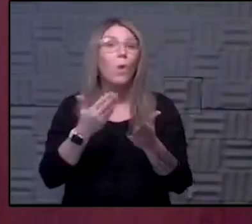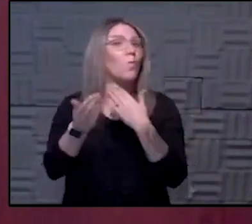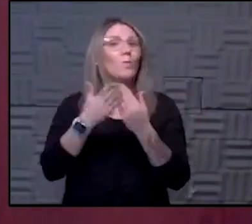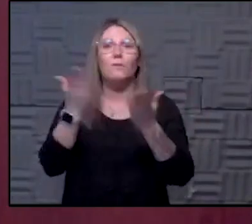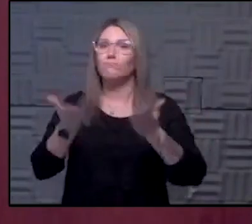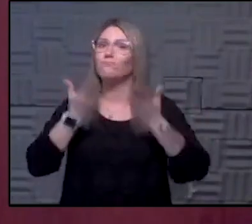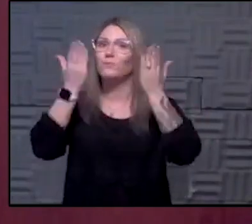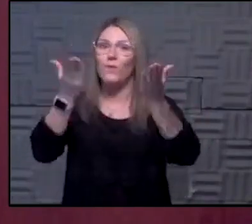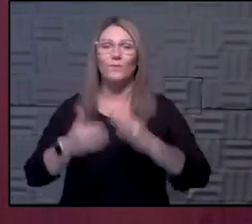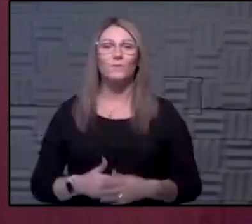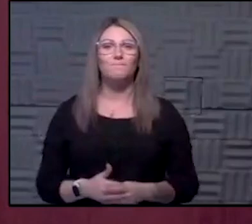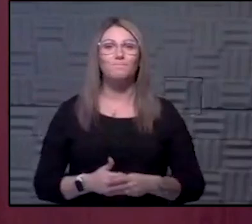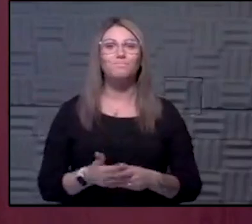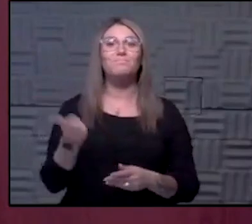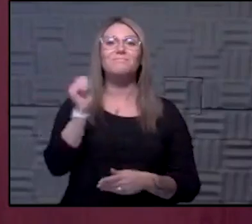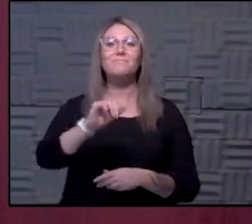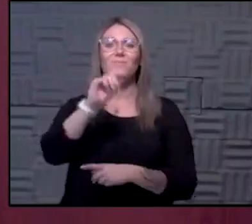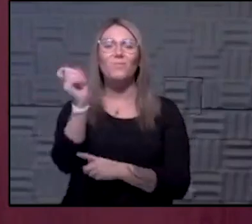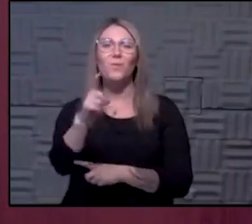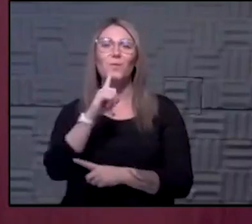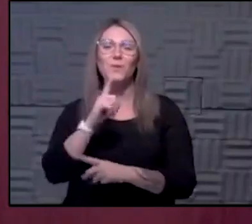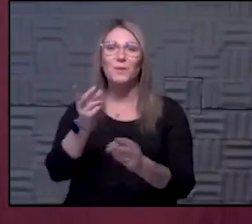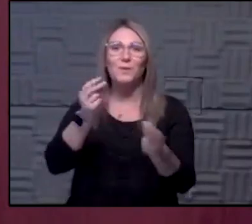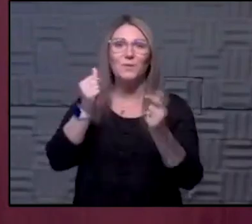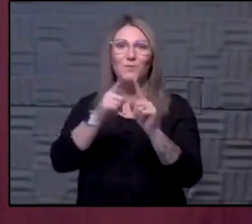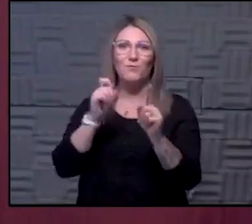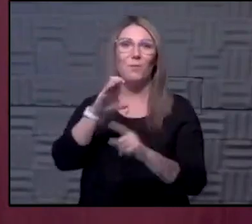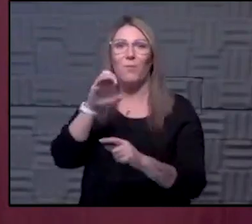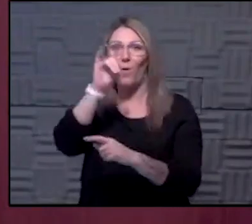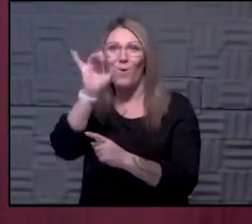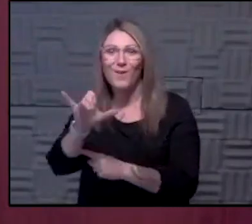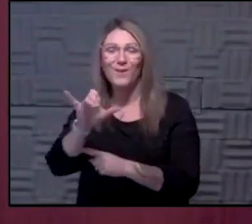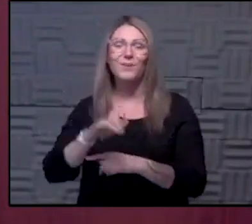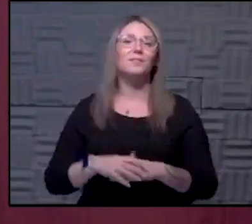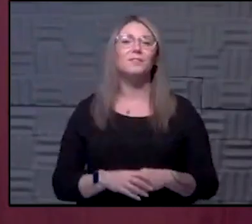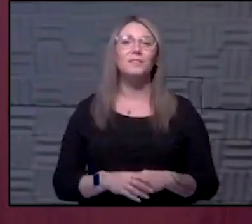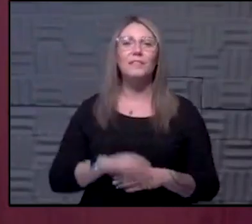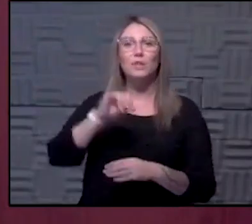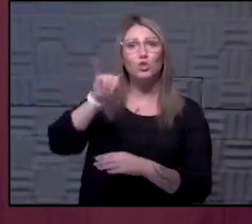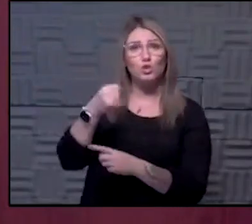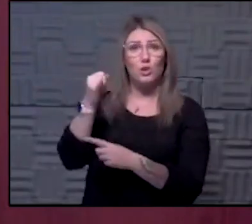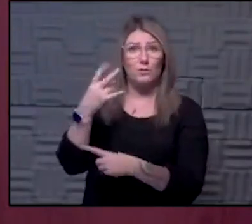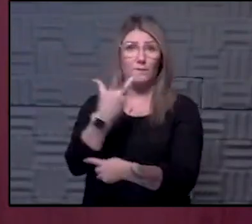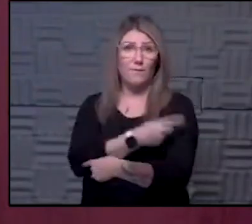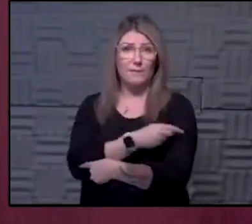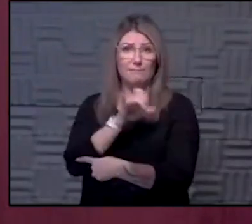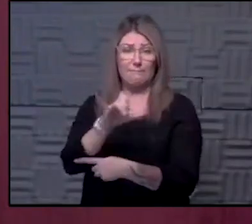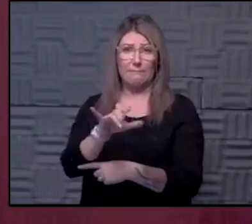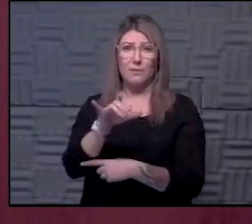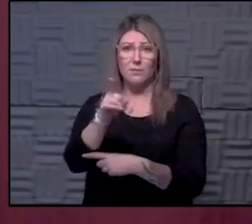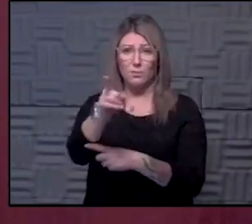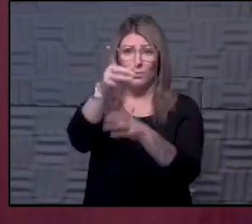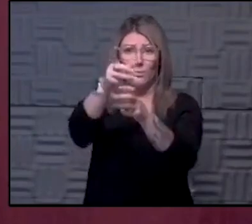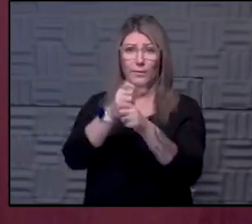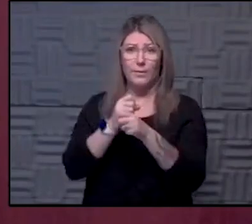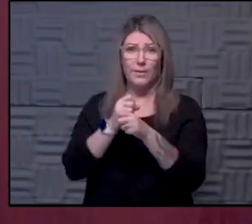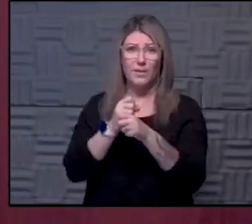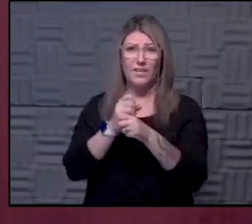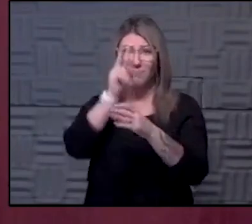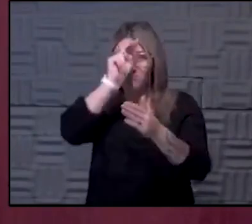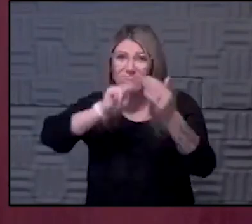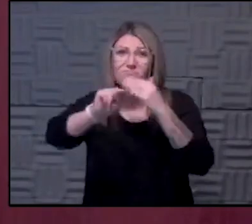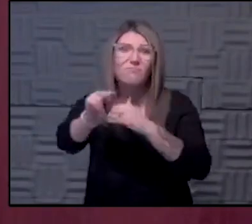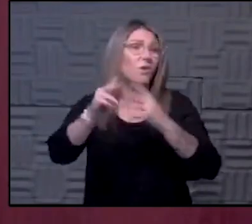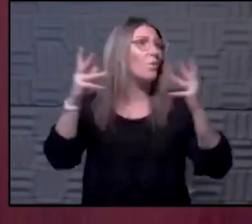questions? All right, last one, quick one from Cody about this J&J vaccine. Do you guys get a forecast of like